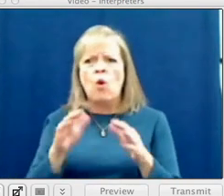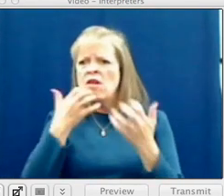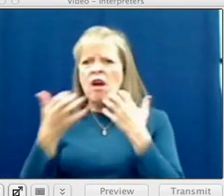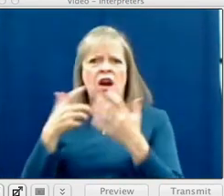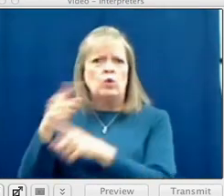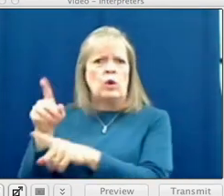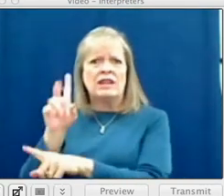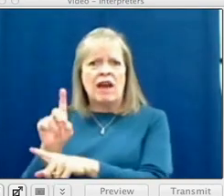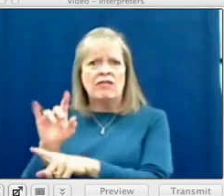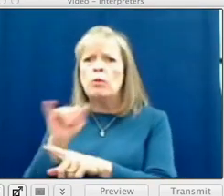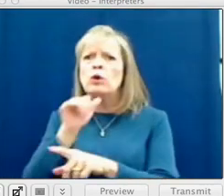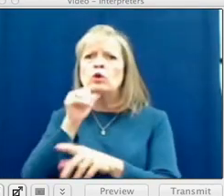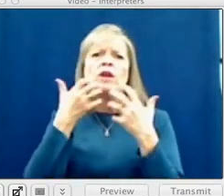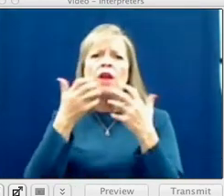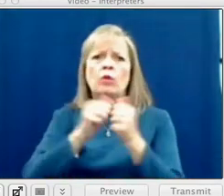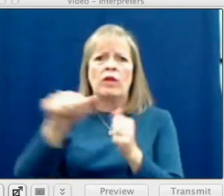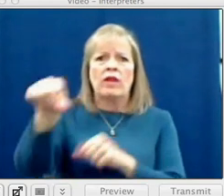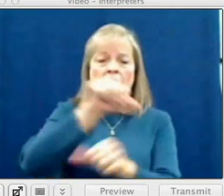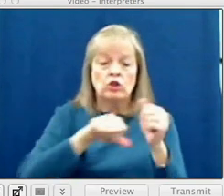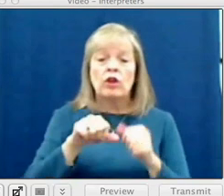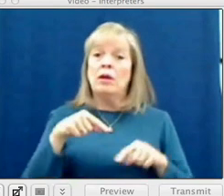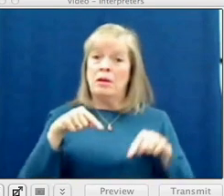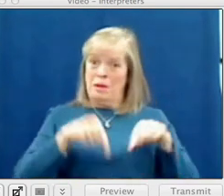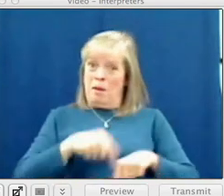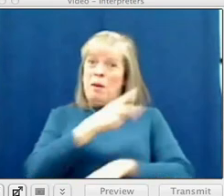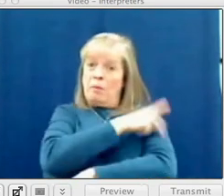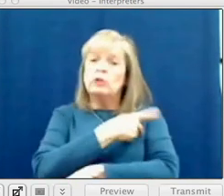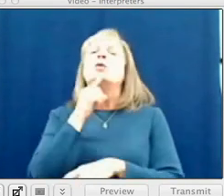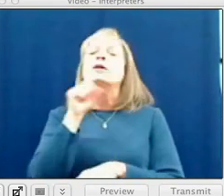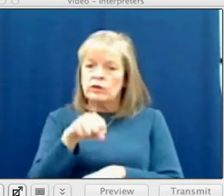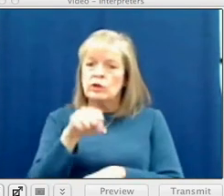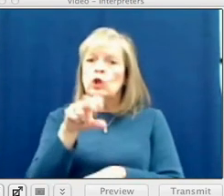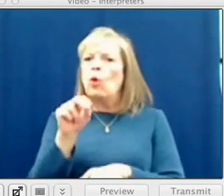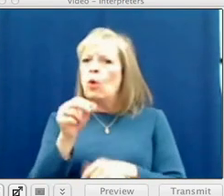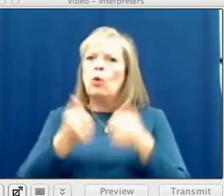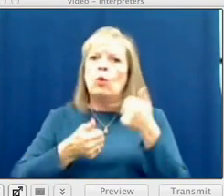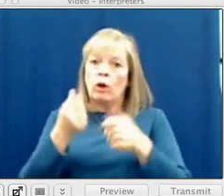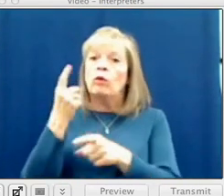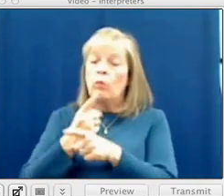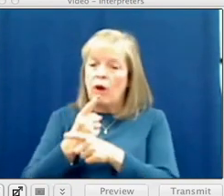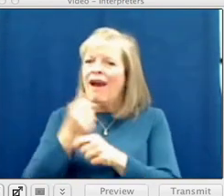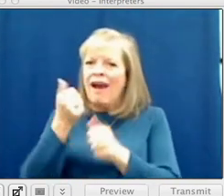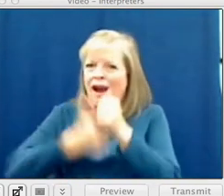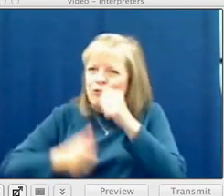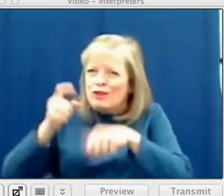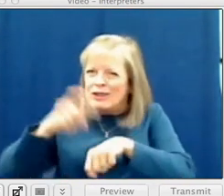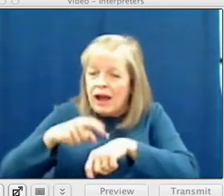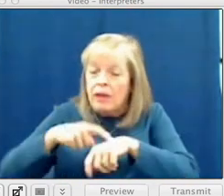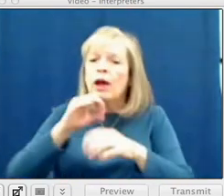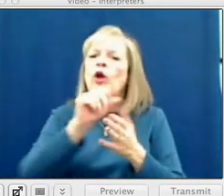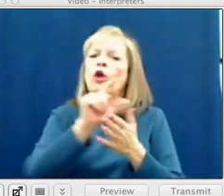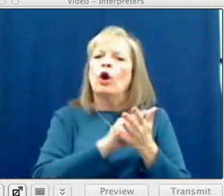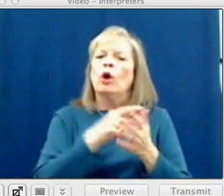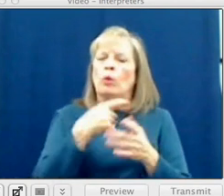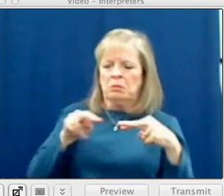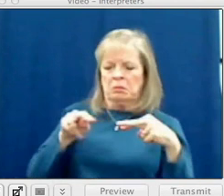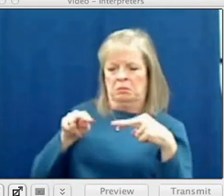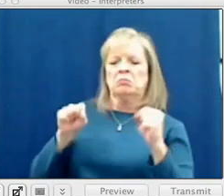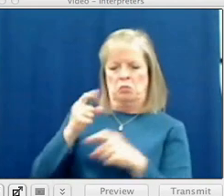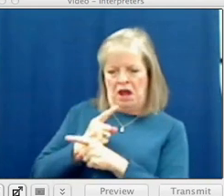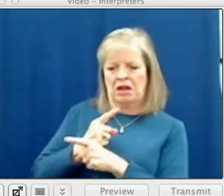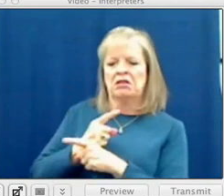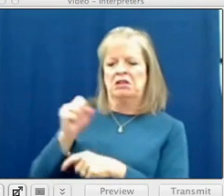would confirm what he said each time, and the lawyer was there to confirm the eye movements for yes and no. The deaf interpreter felt comfortable with